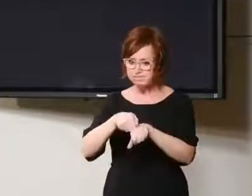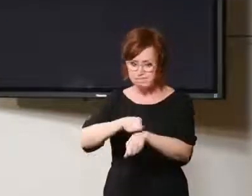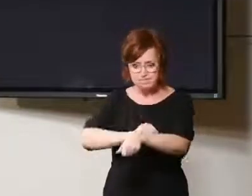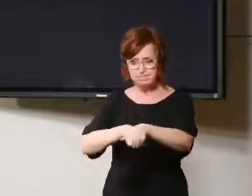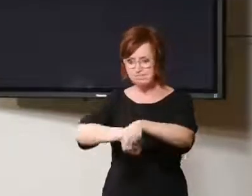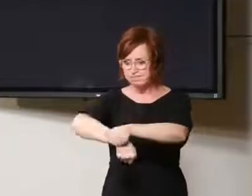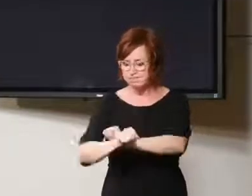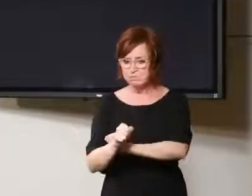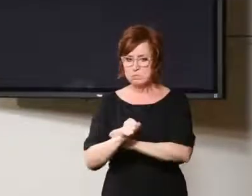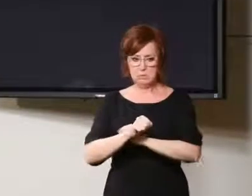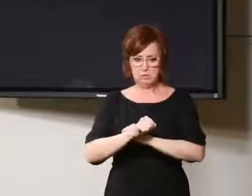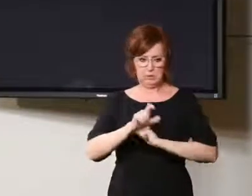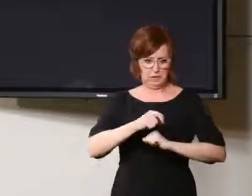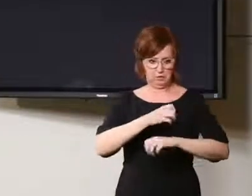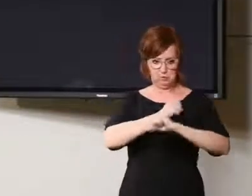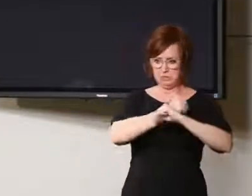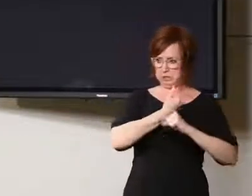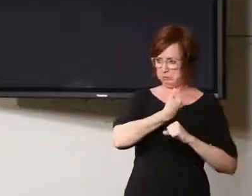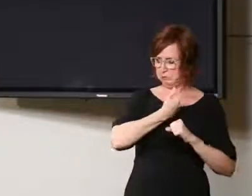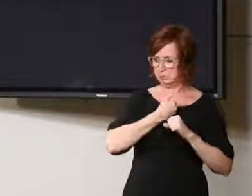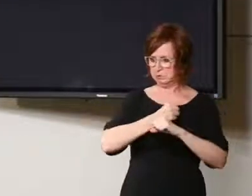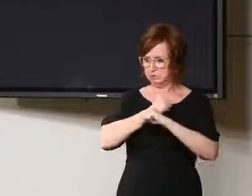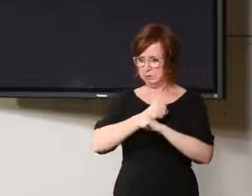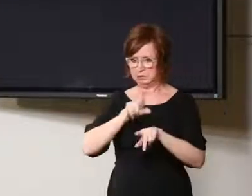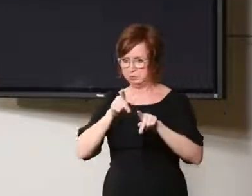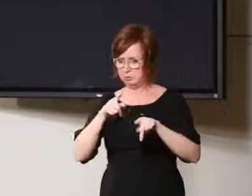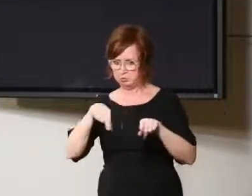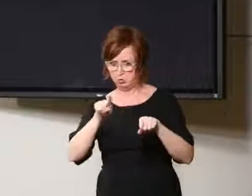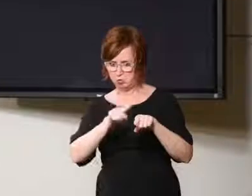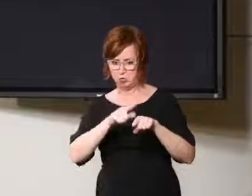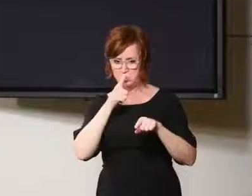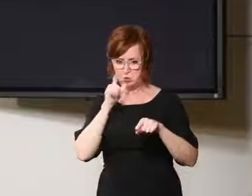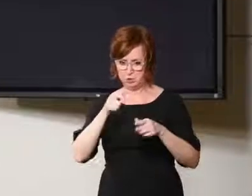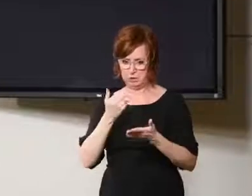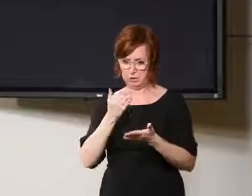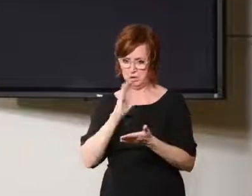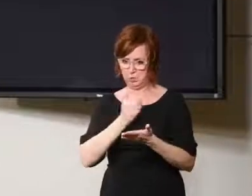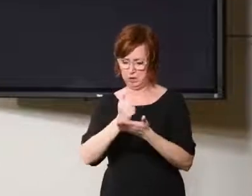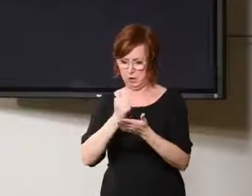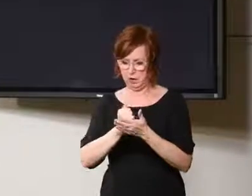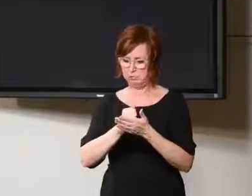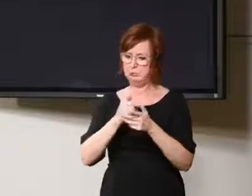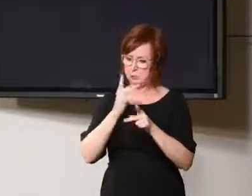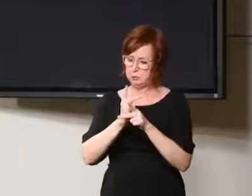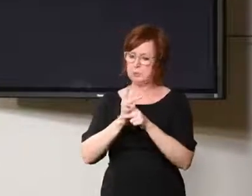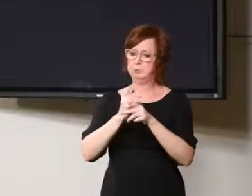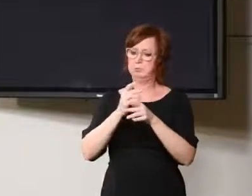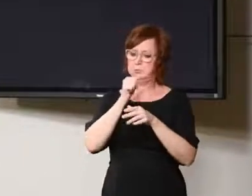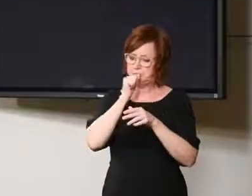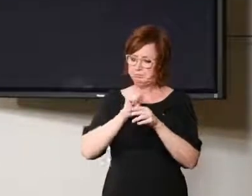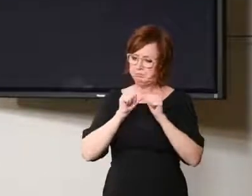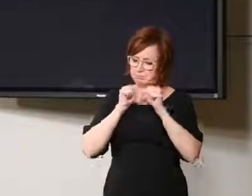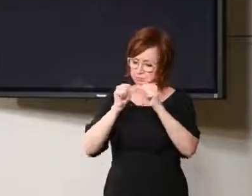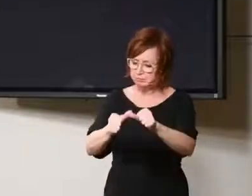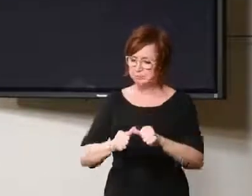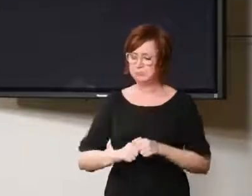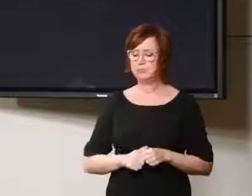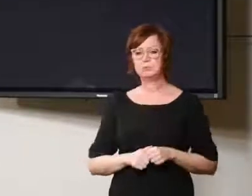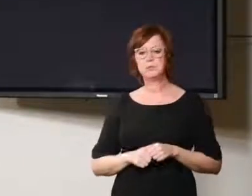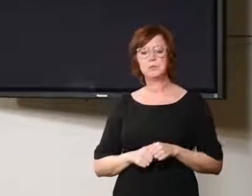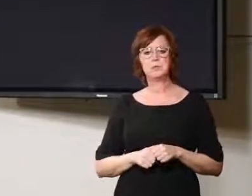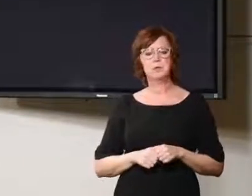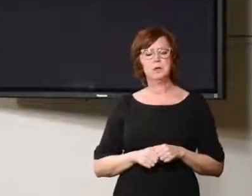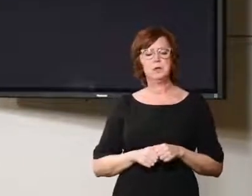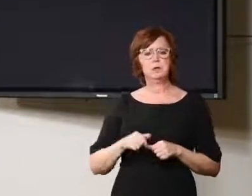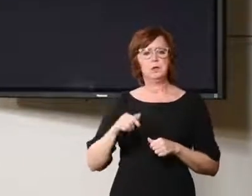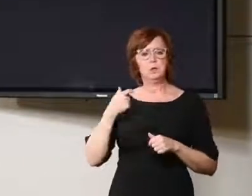vulnerable, and really keep the curve as flat as possible. In terms of protecting those most vulnerable, we already